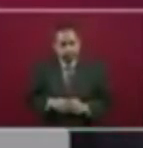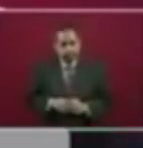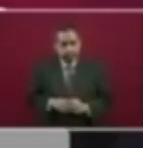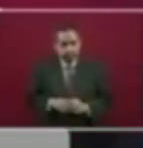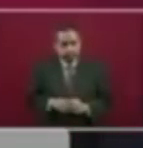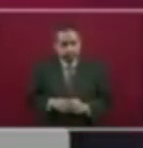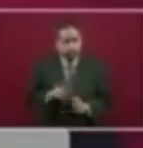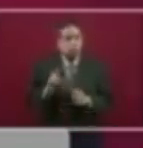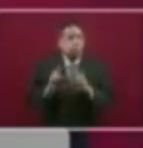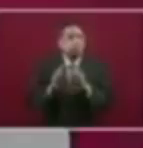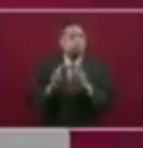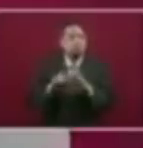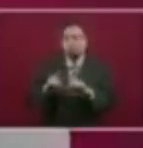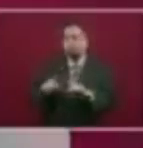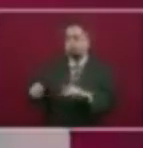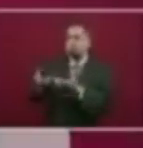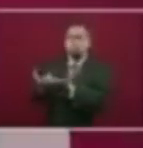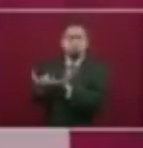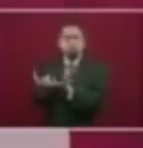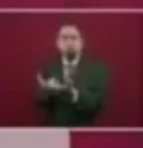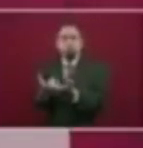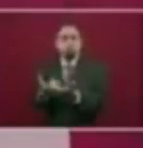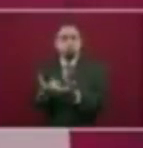that tengan